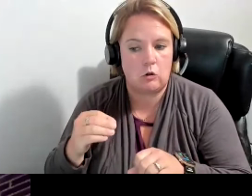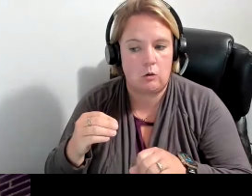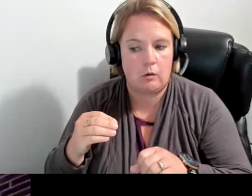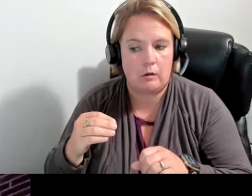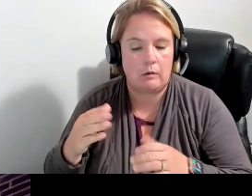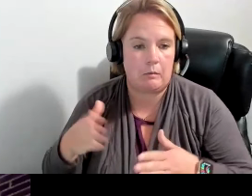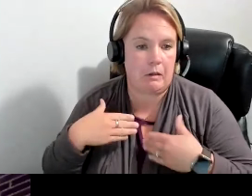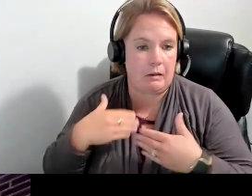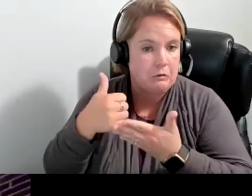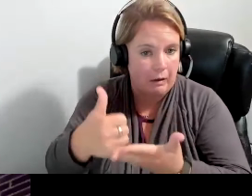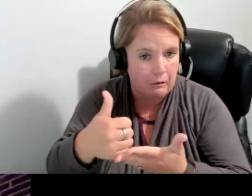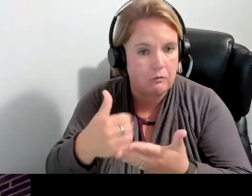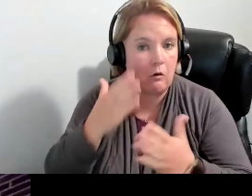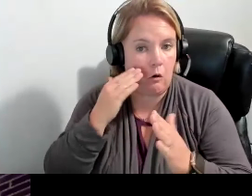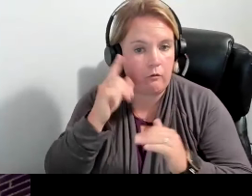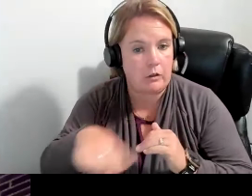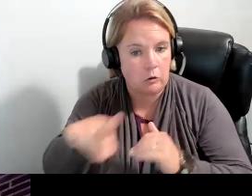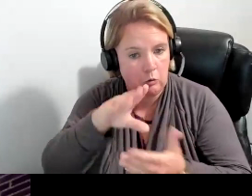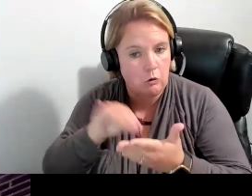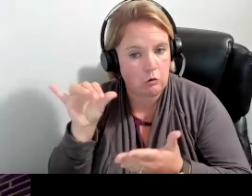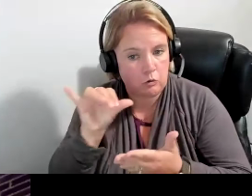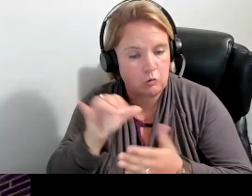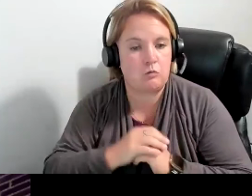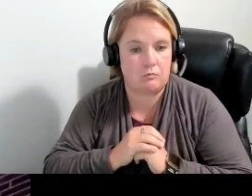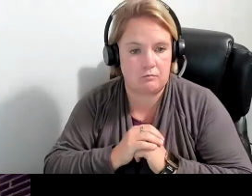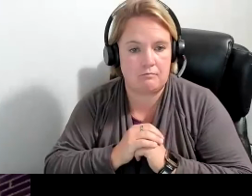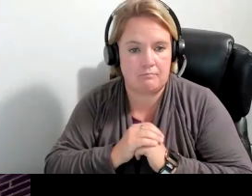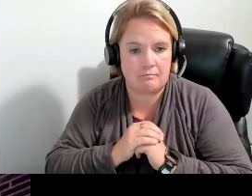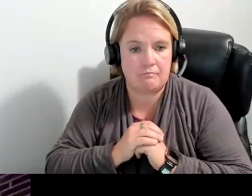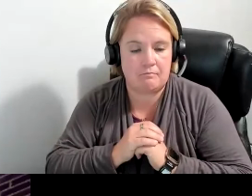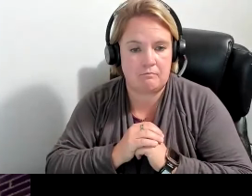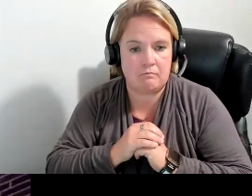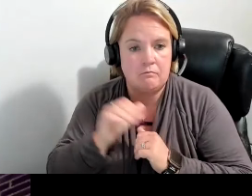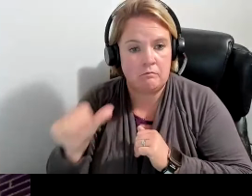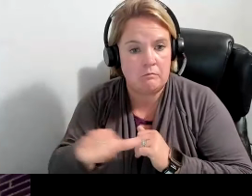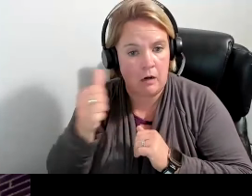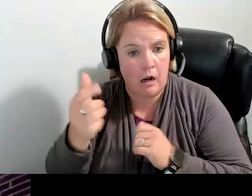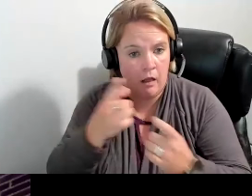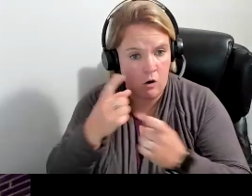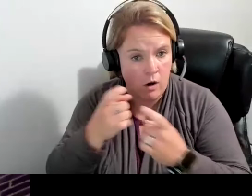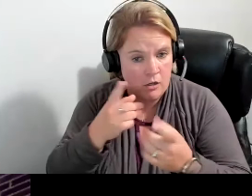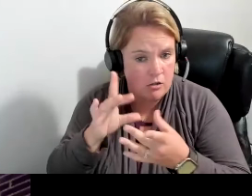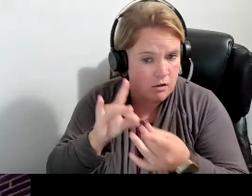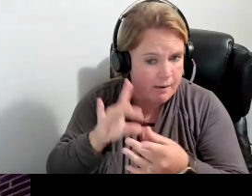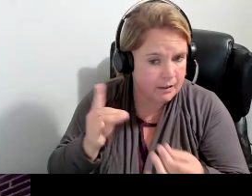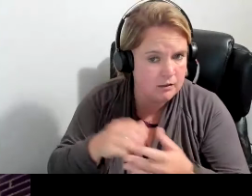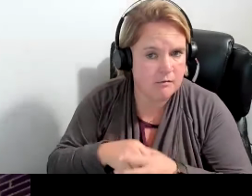for you, and I'm hopeful that was helpful for the rest of you as well. Any other questions or comments?